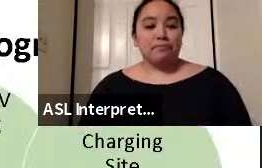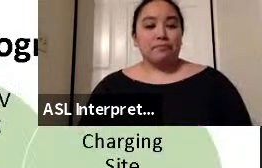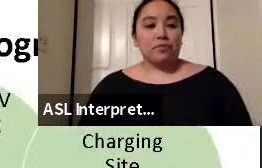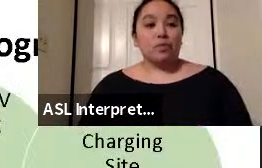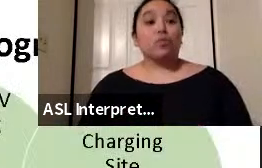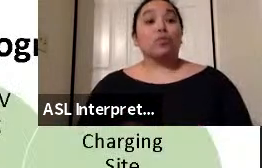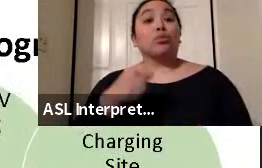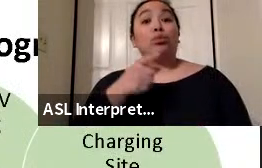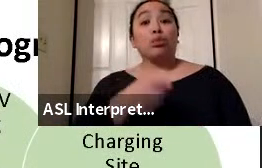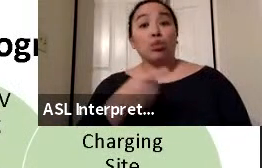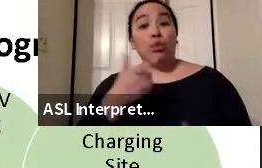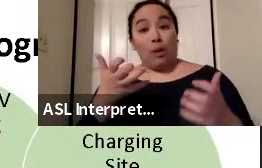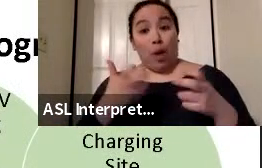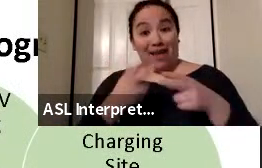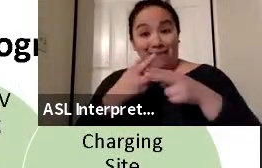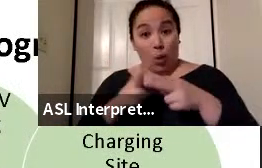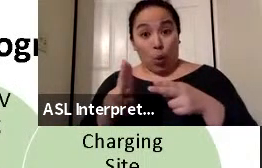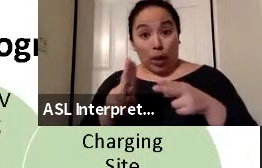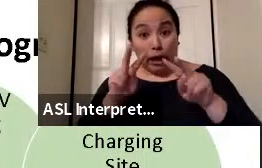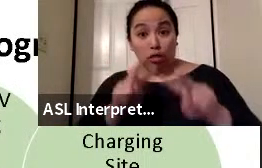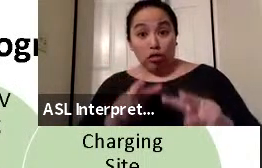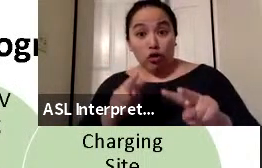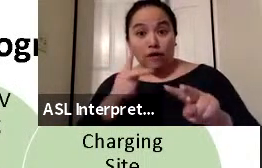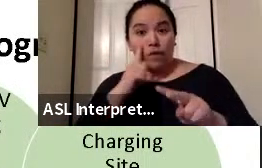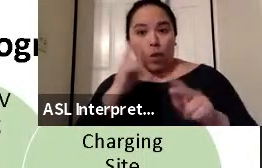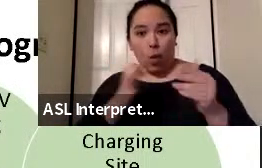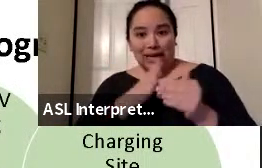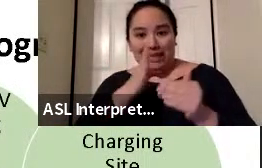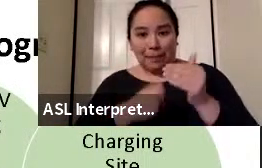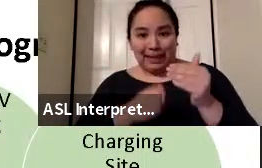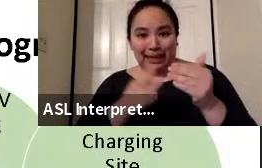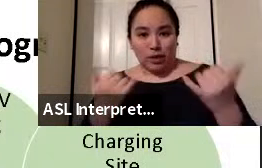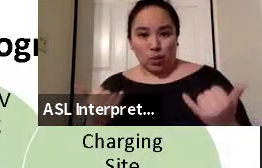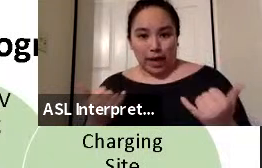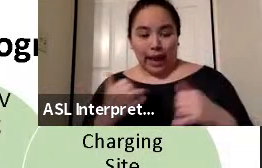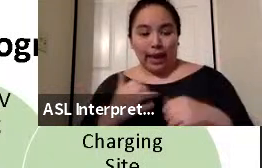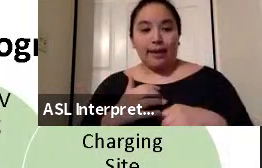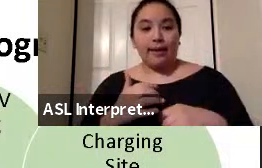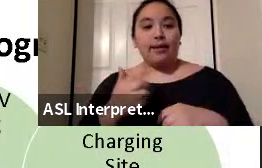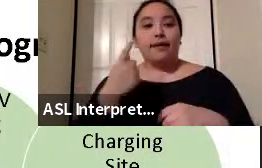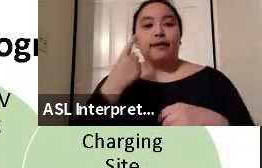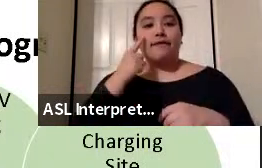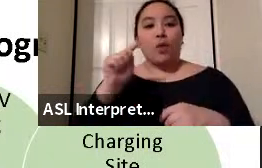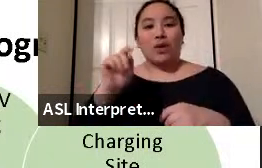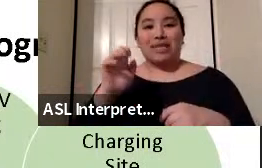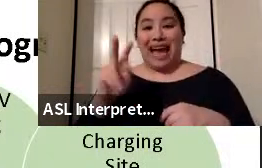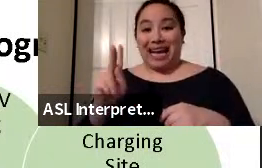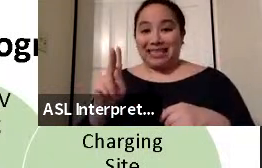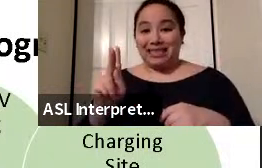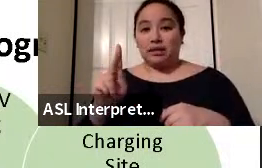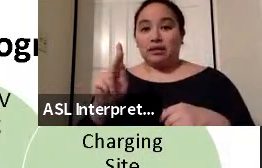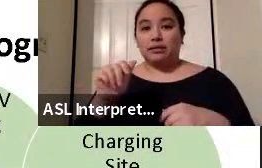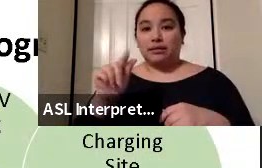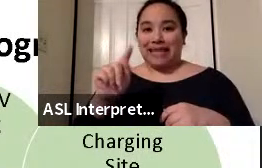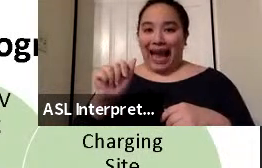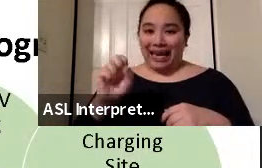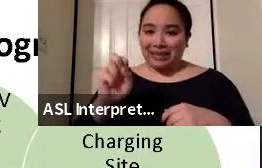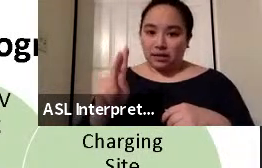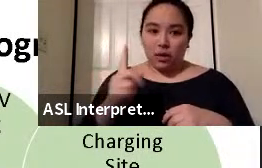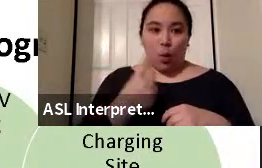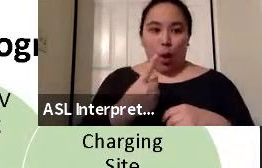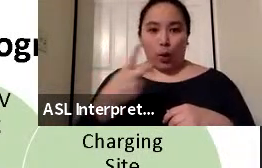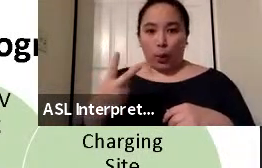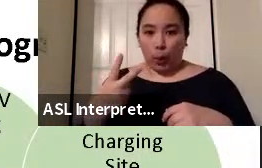I want to take a real quick look at what's been completed to date, tasks 1 and 2, which include the deliverables